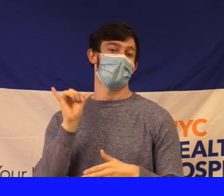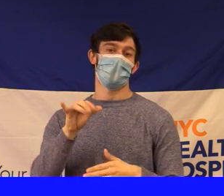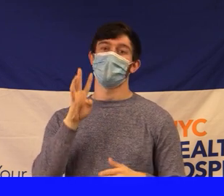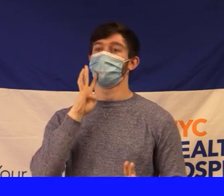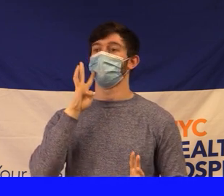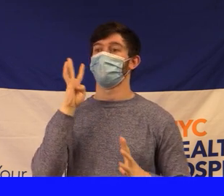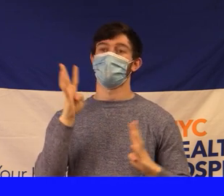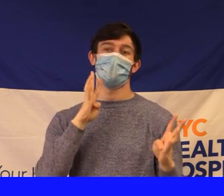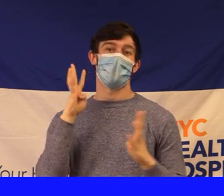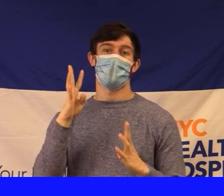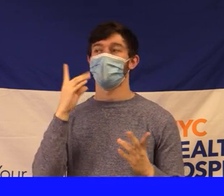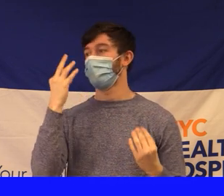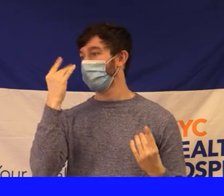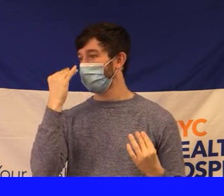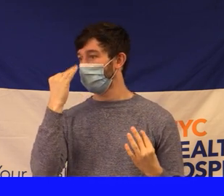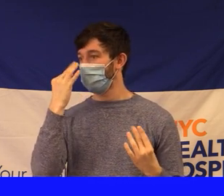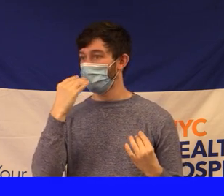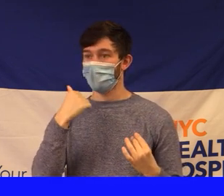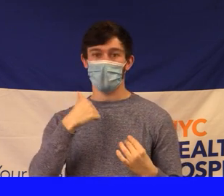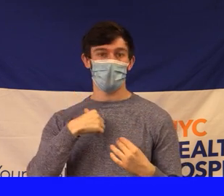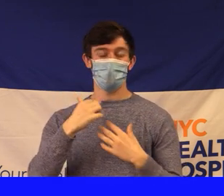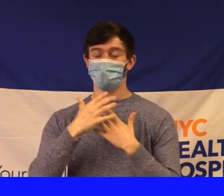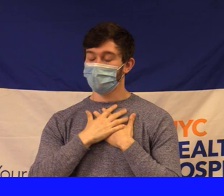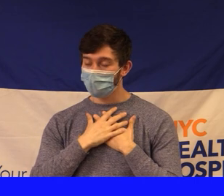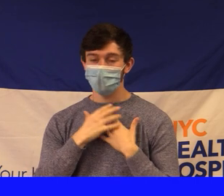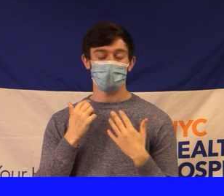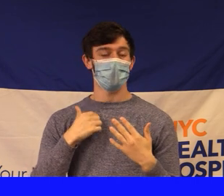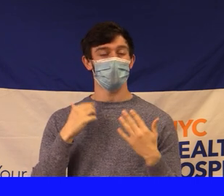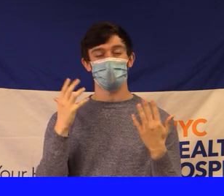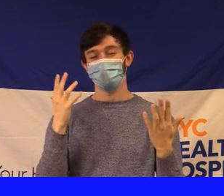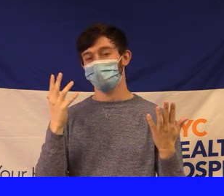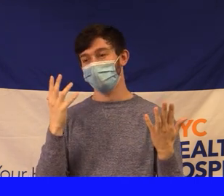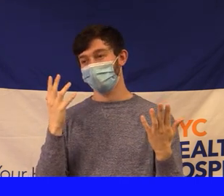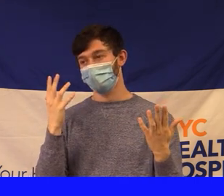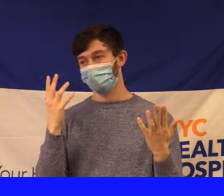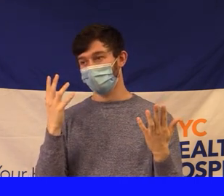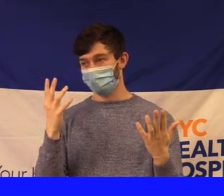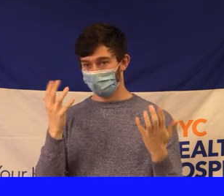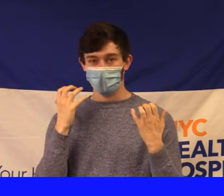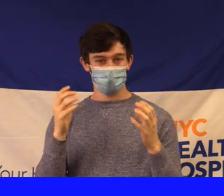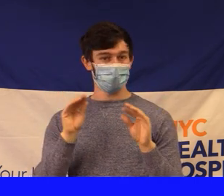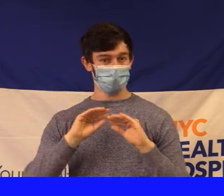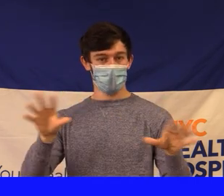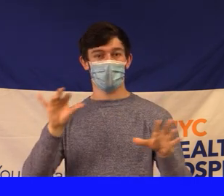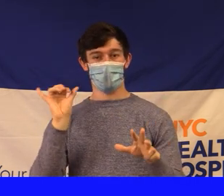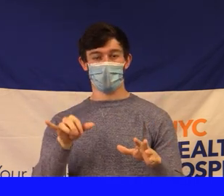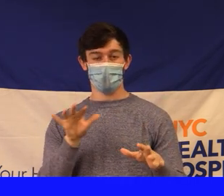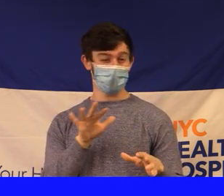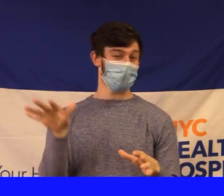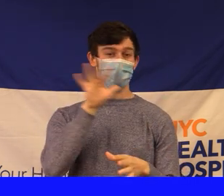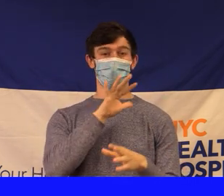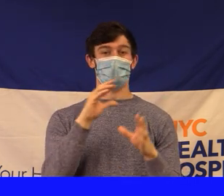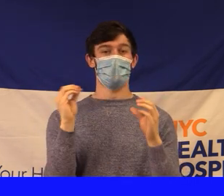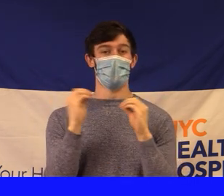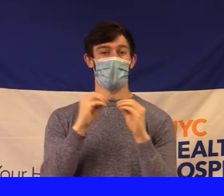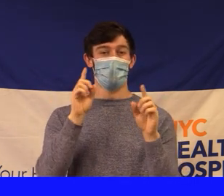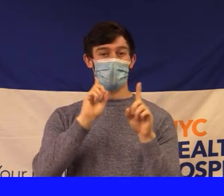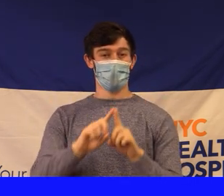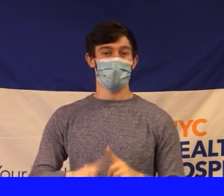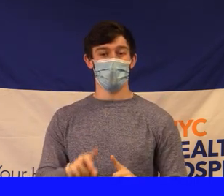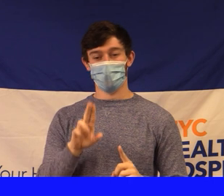that I really would like to that it spread across more of the different